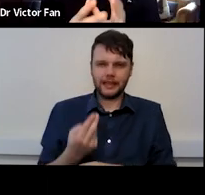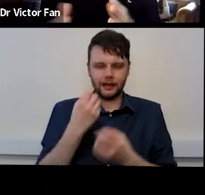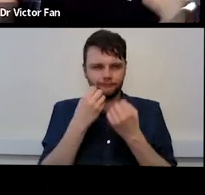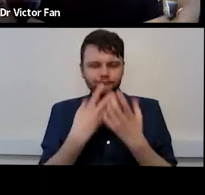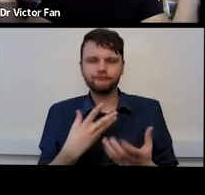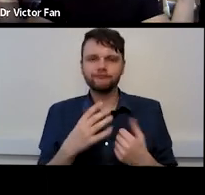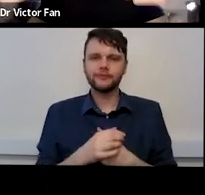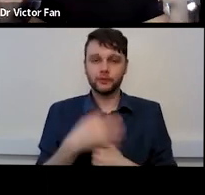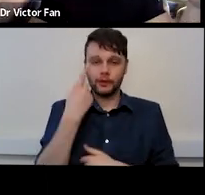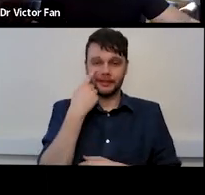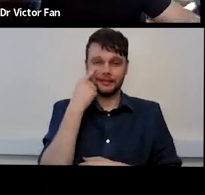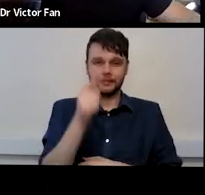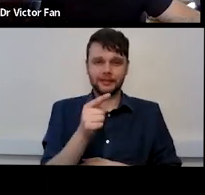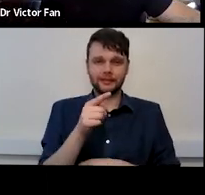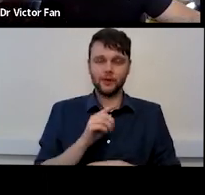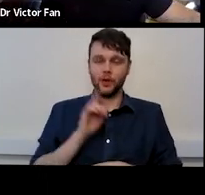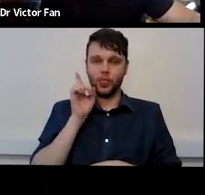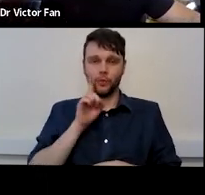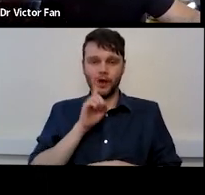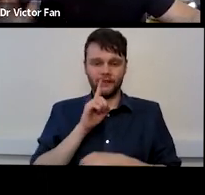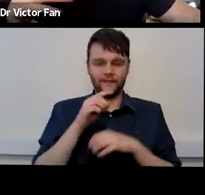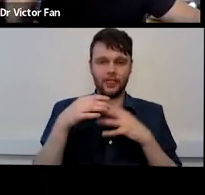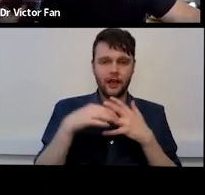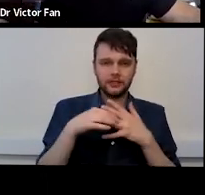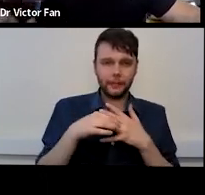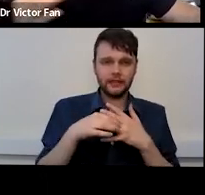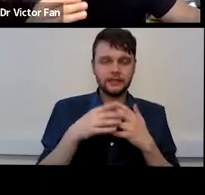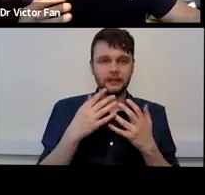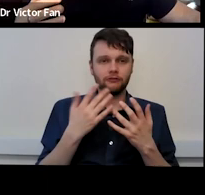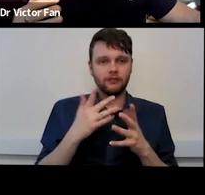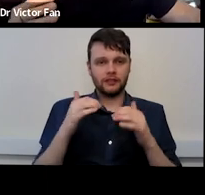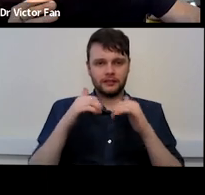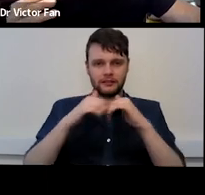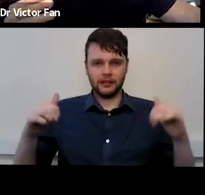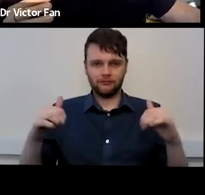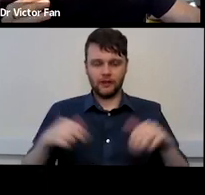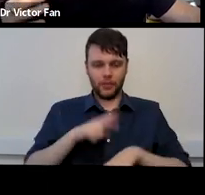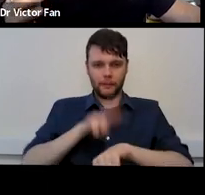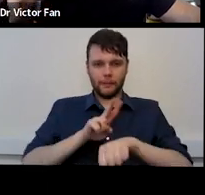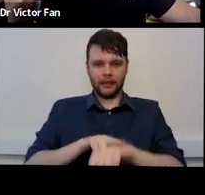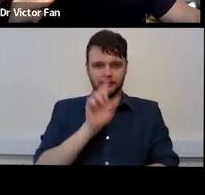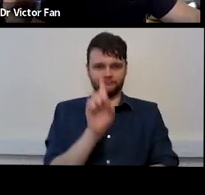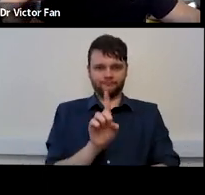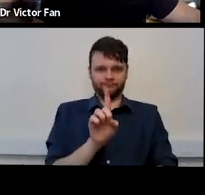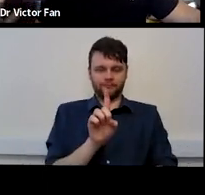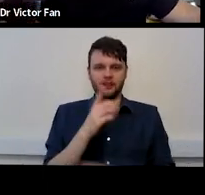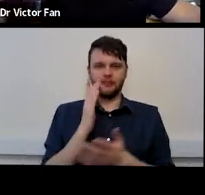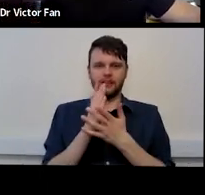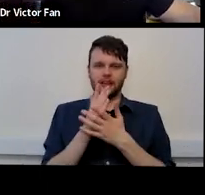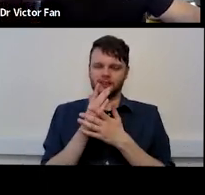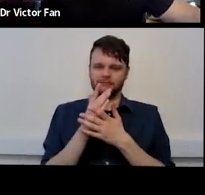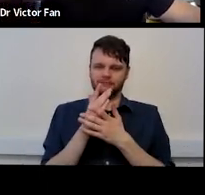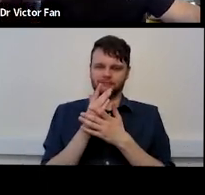in this scene, the wife and the husband are being separated by the police in very